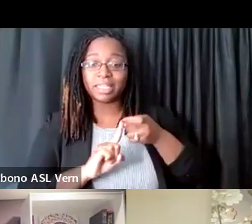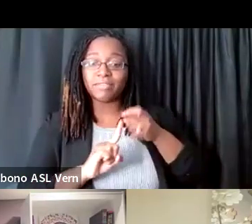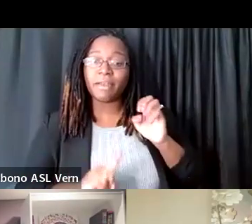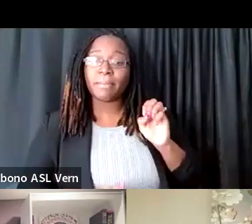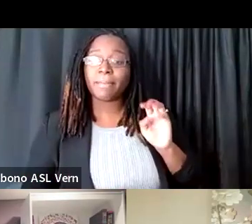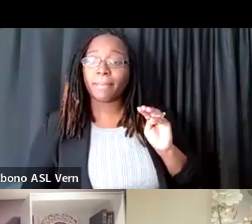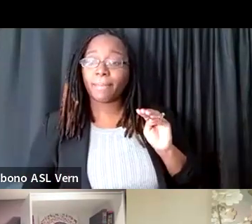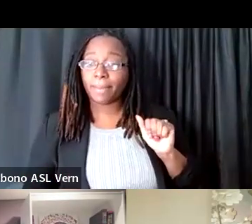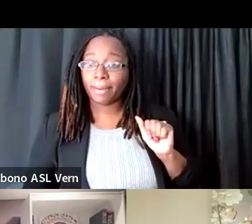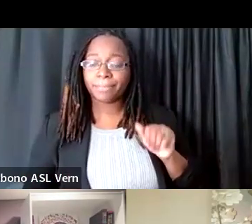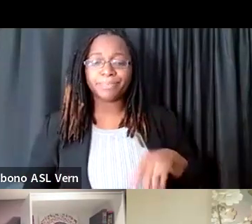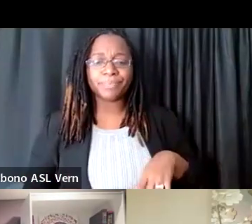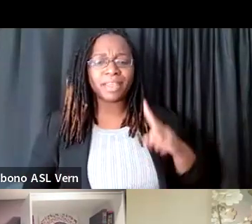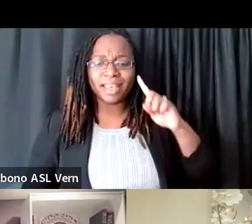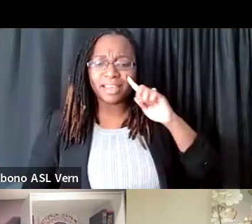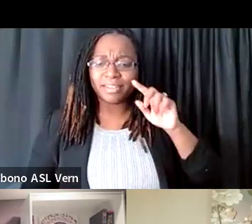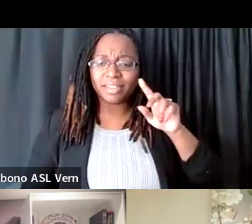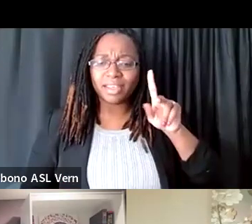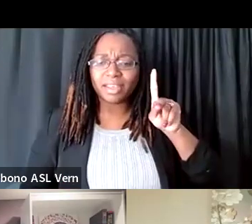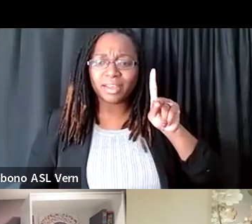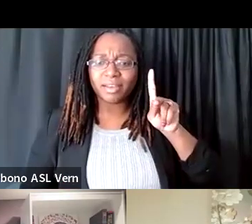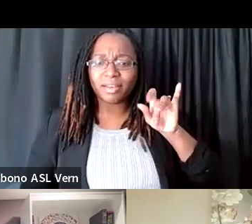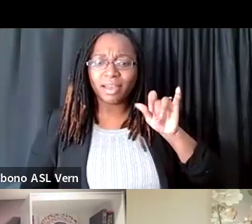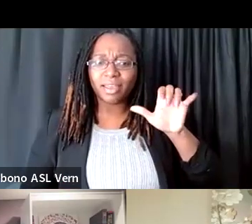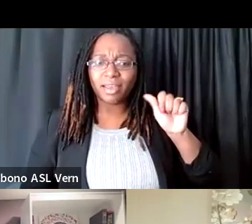know that Kaya had mentioned that we're not